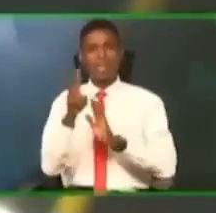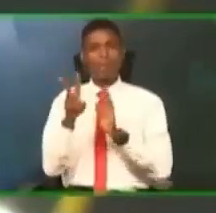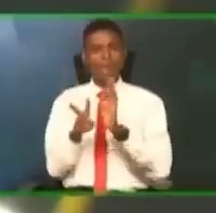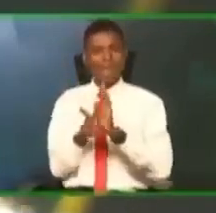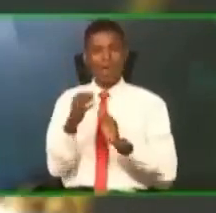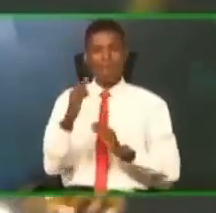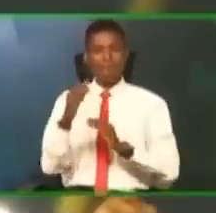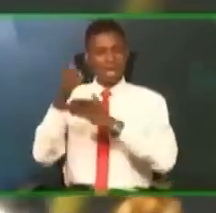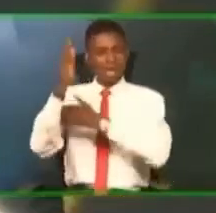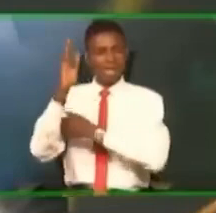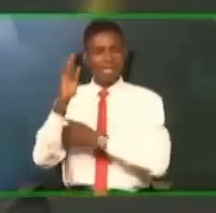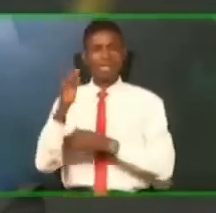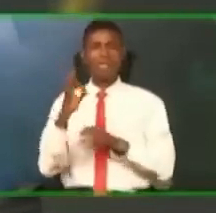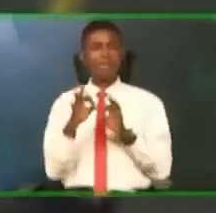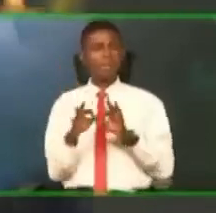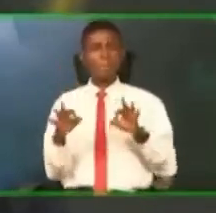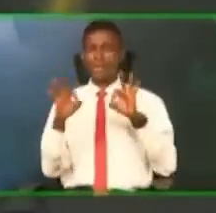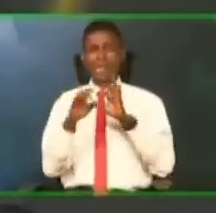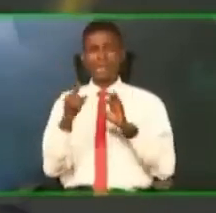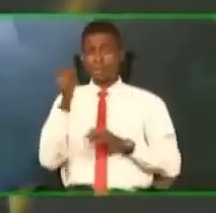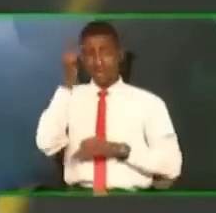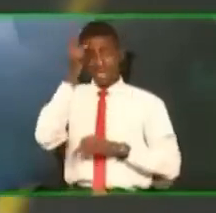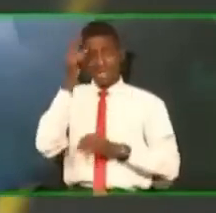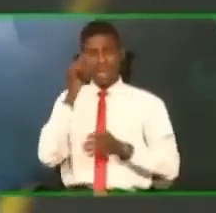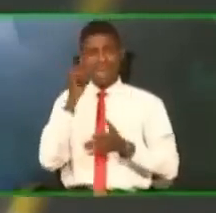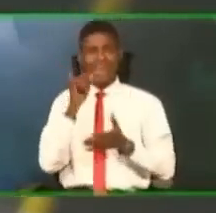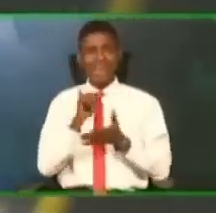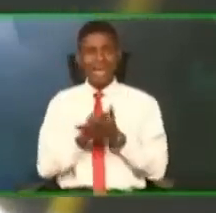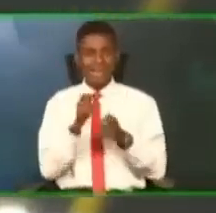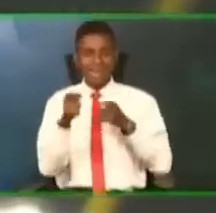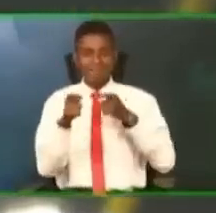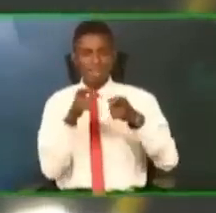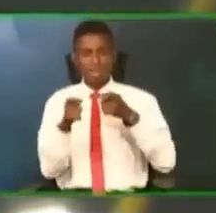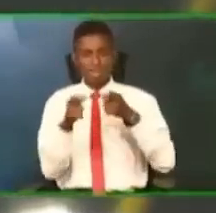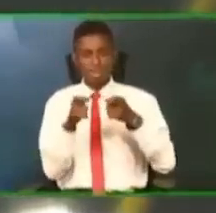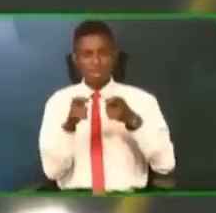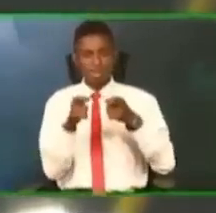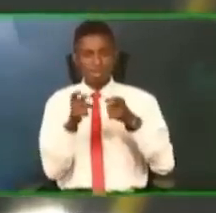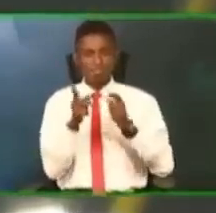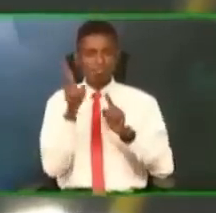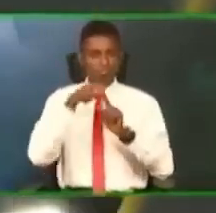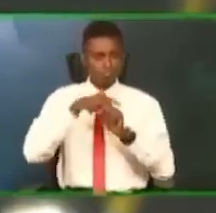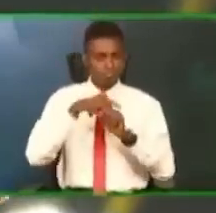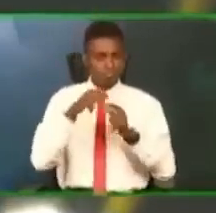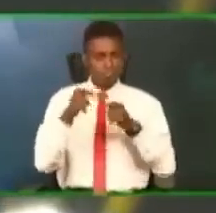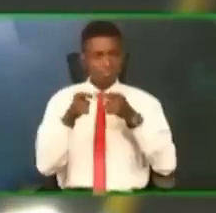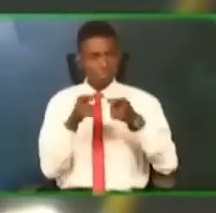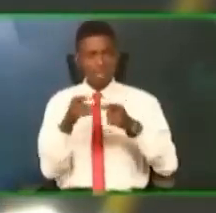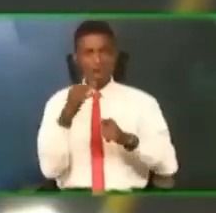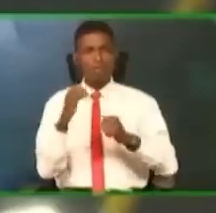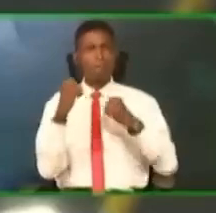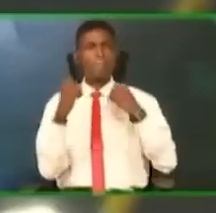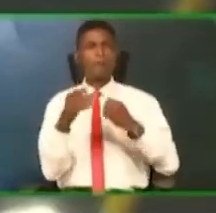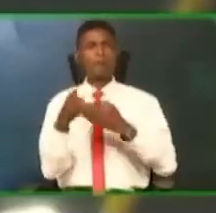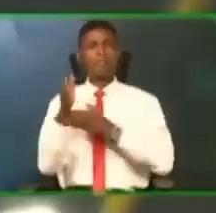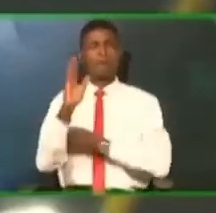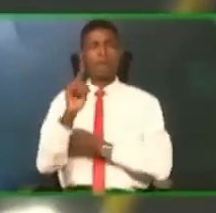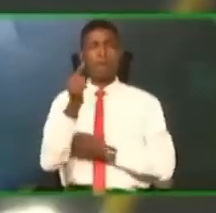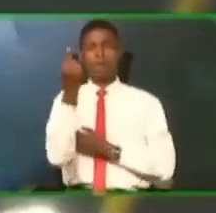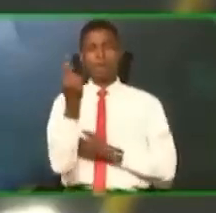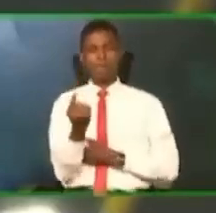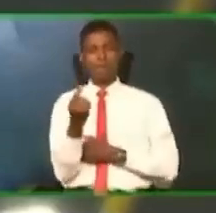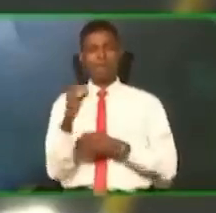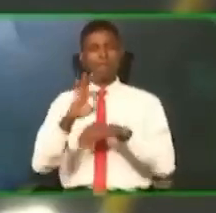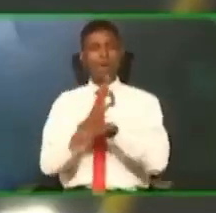It's important you understand this. The administration of the power of God only functions and finds